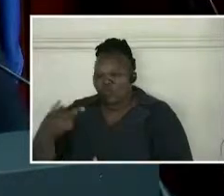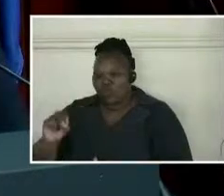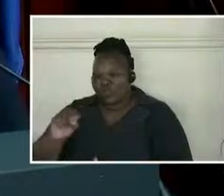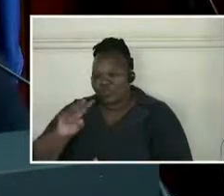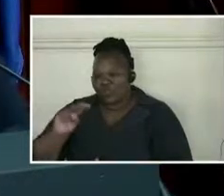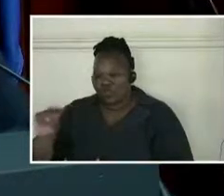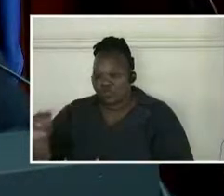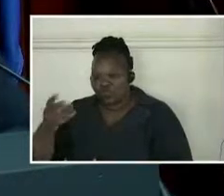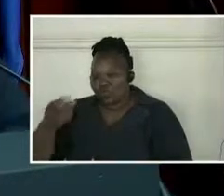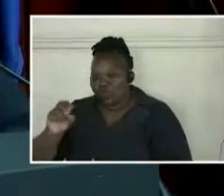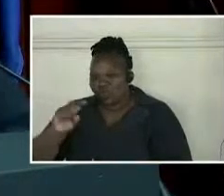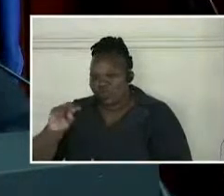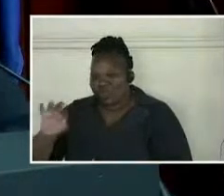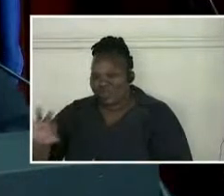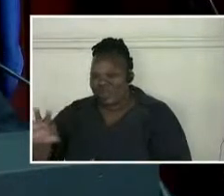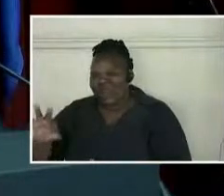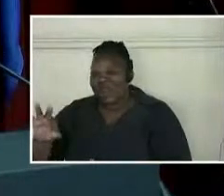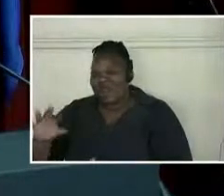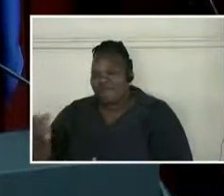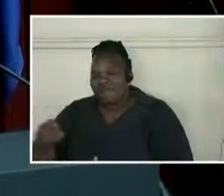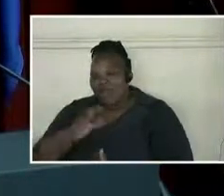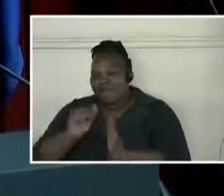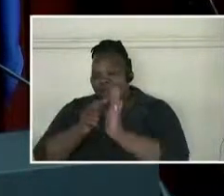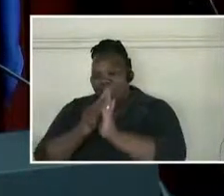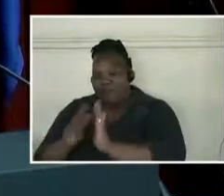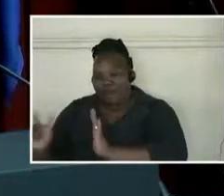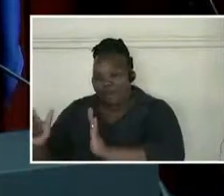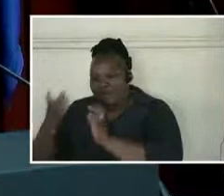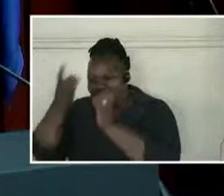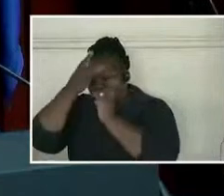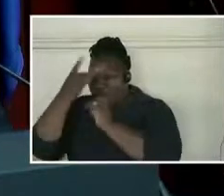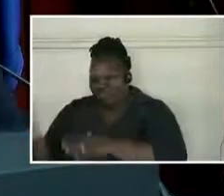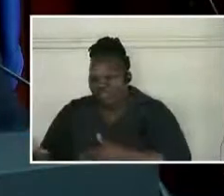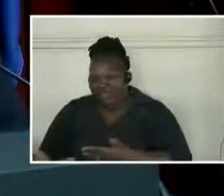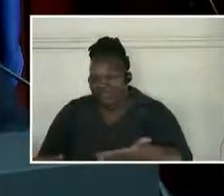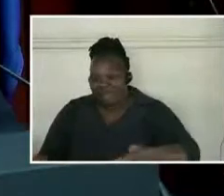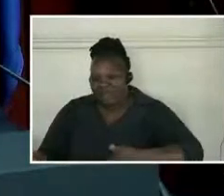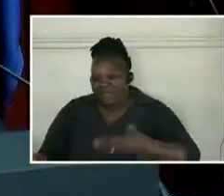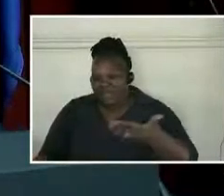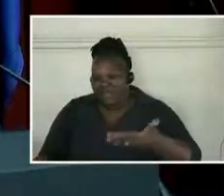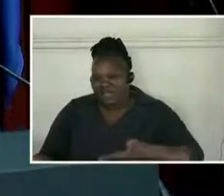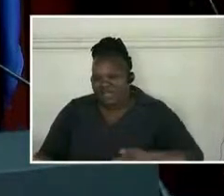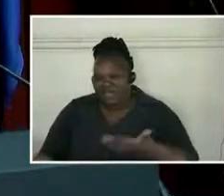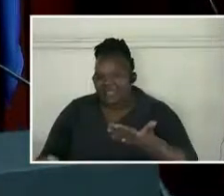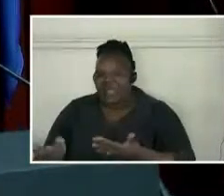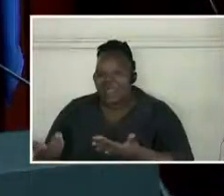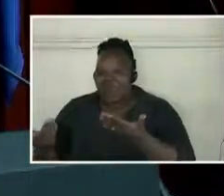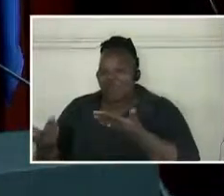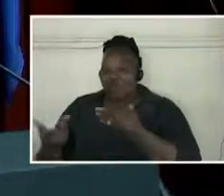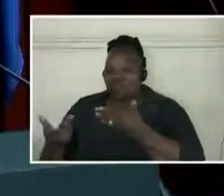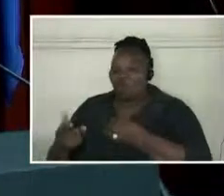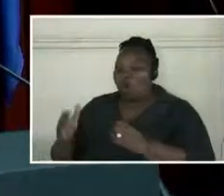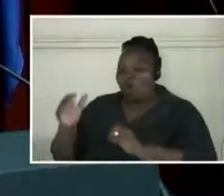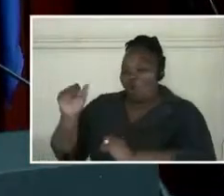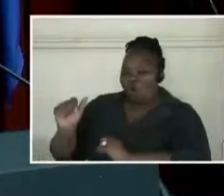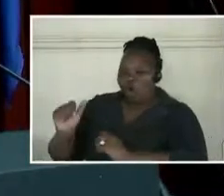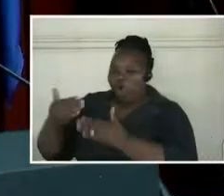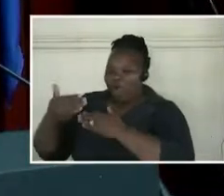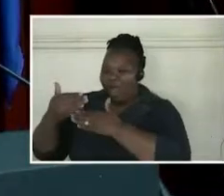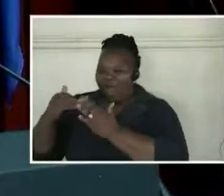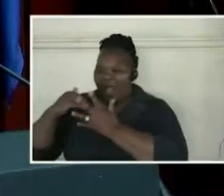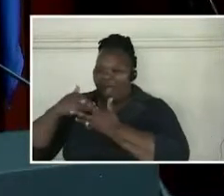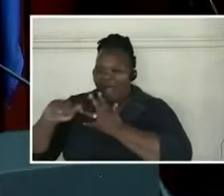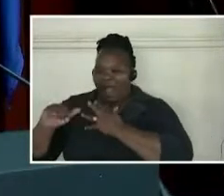budget for the provision of library and information services as well as archive services the committee has